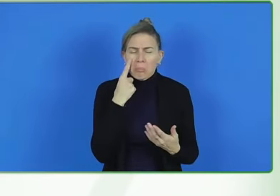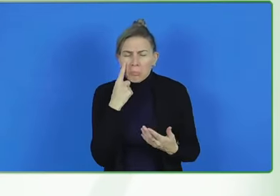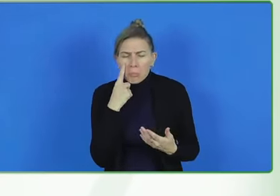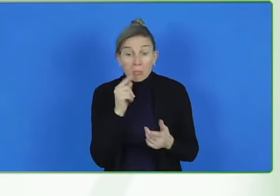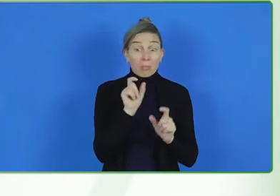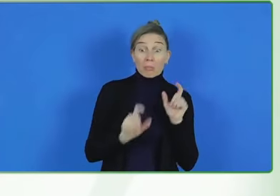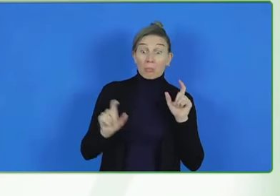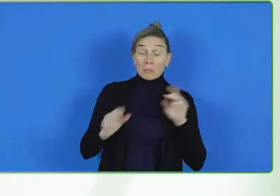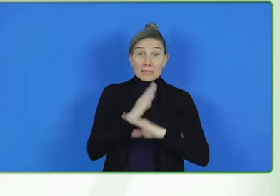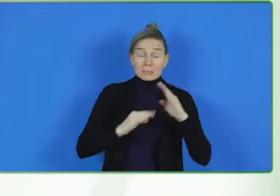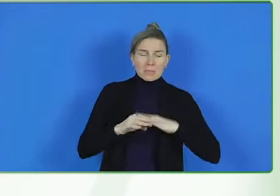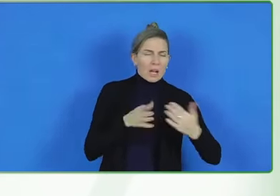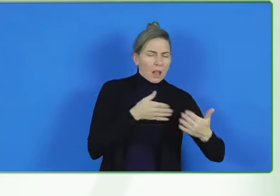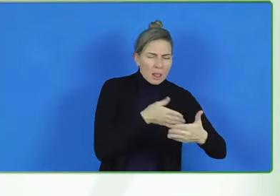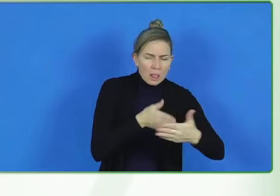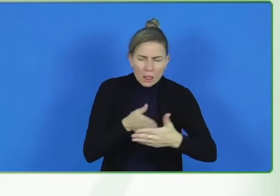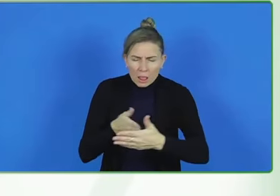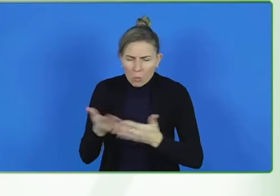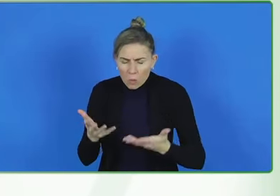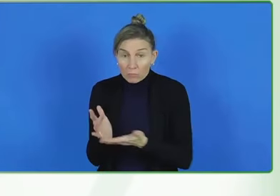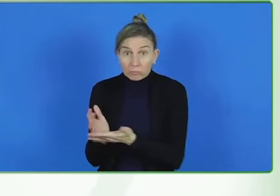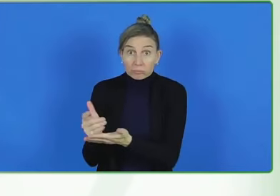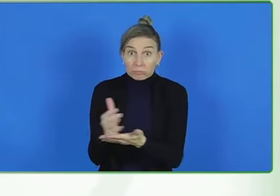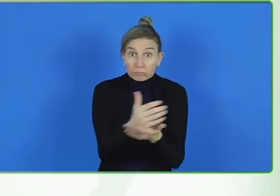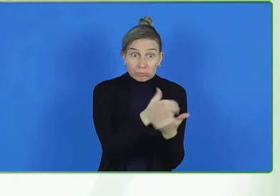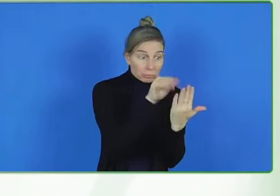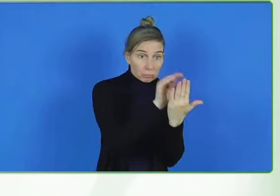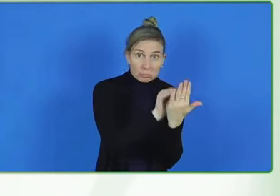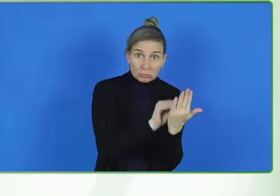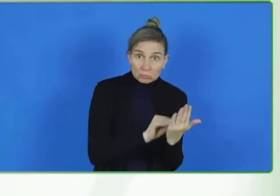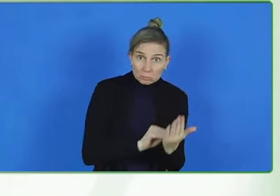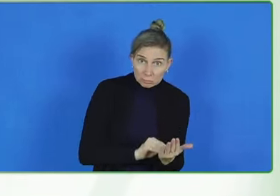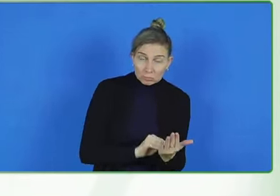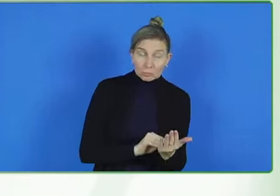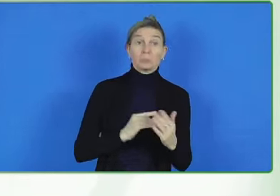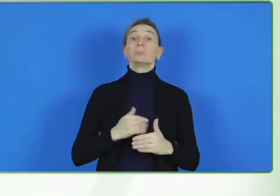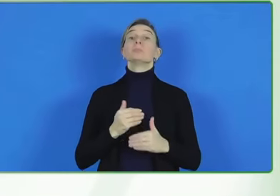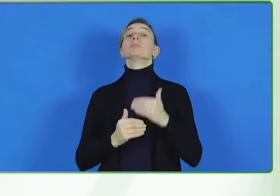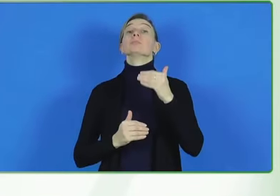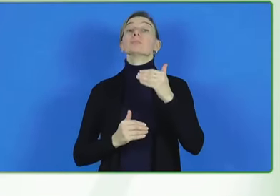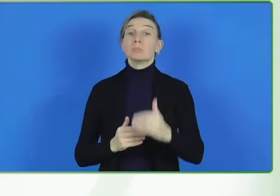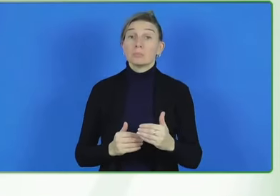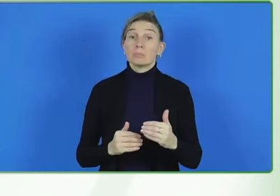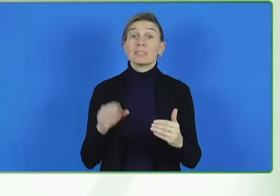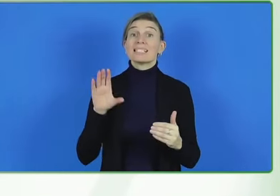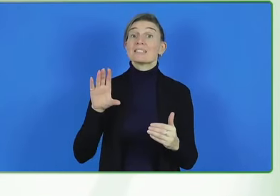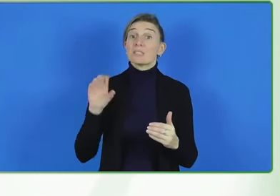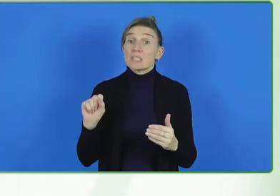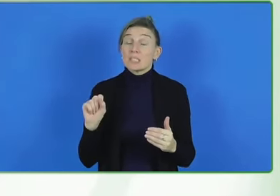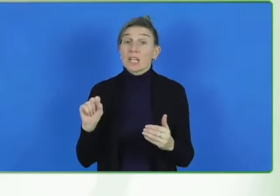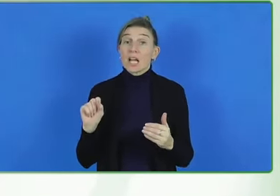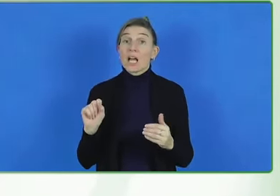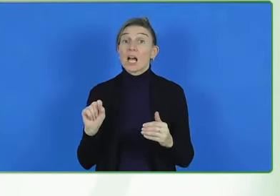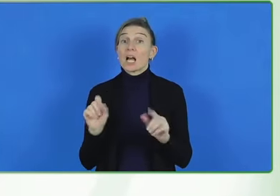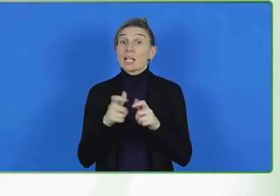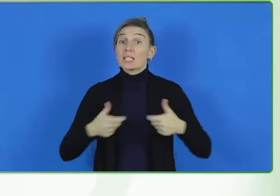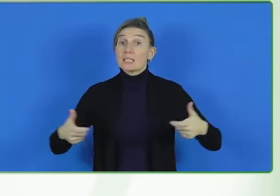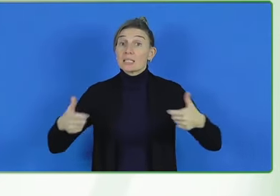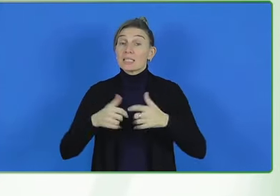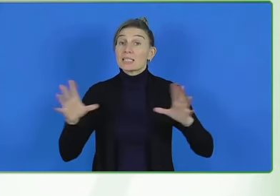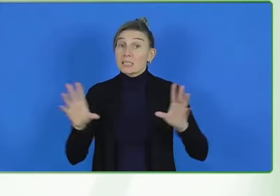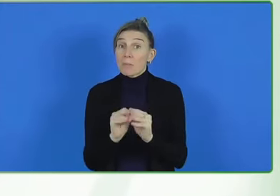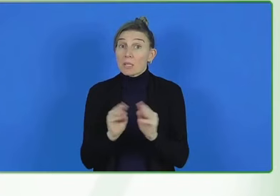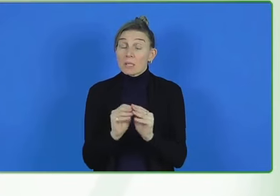disabilities. And then we had civil society seminar. And also, we also